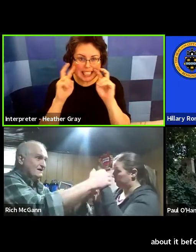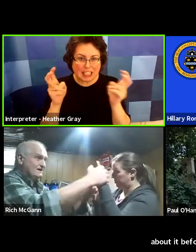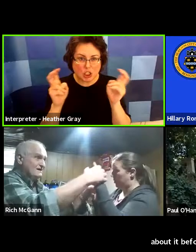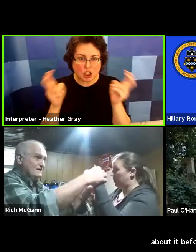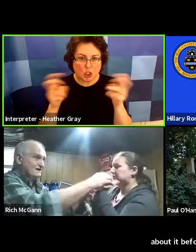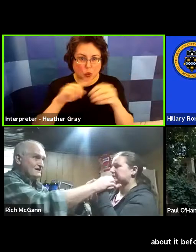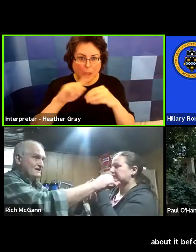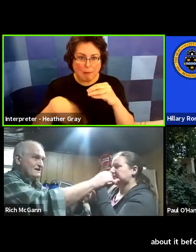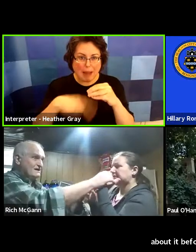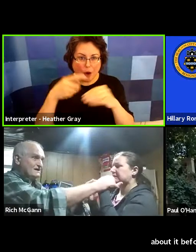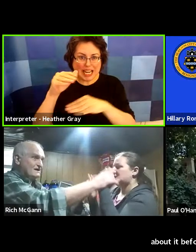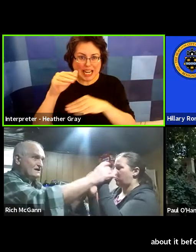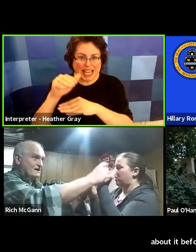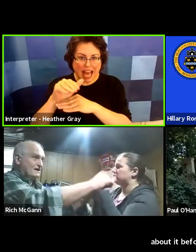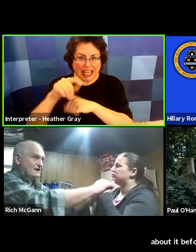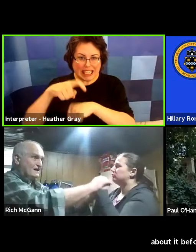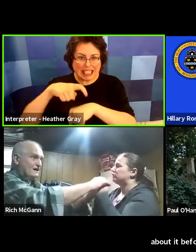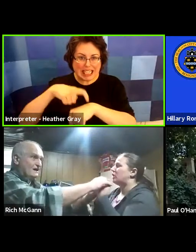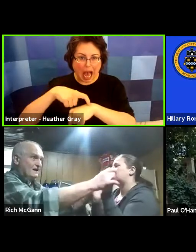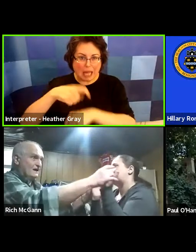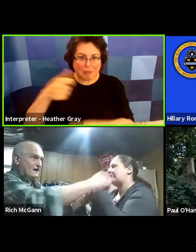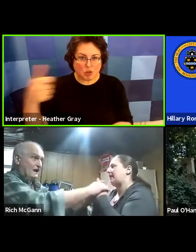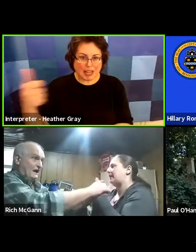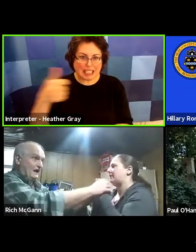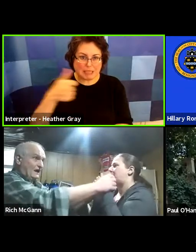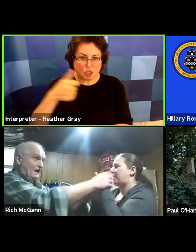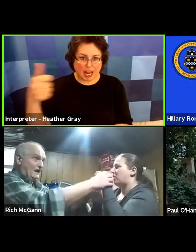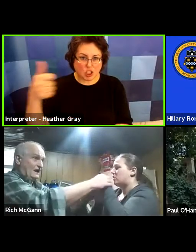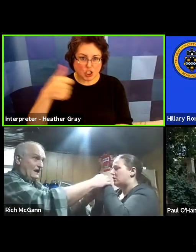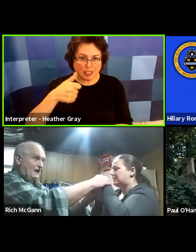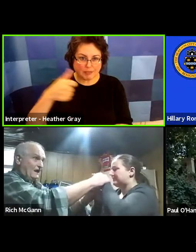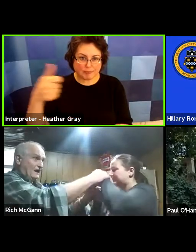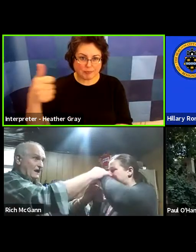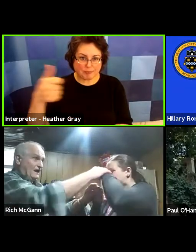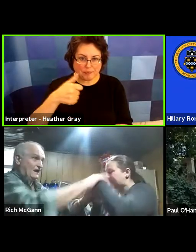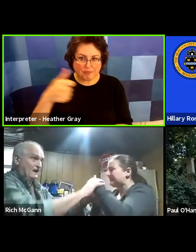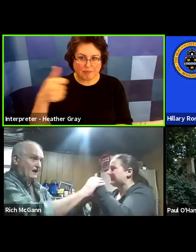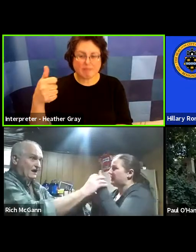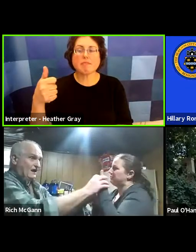nighttime transportation, and